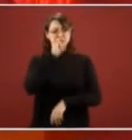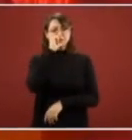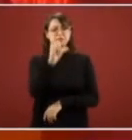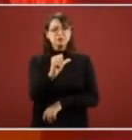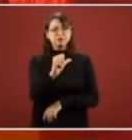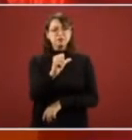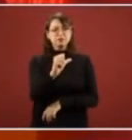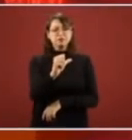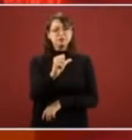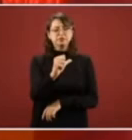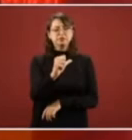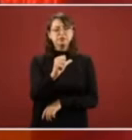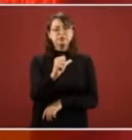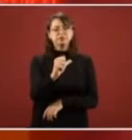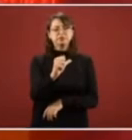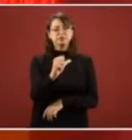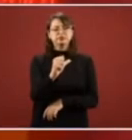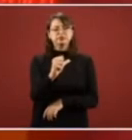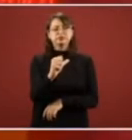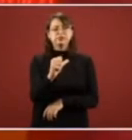Hay